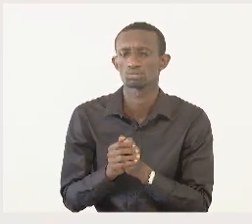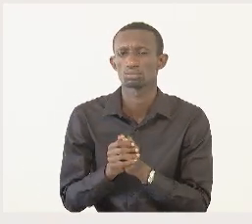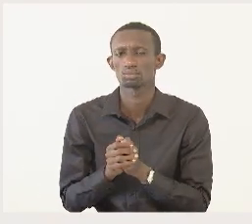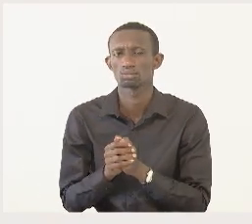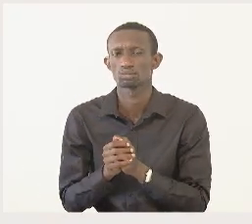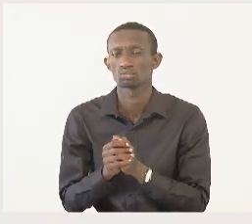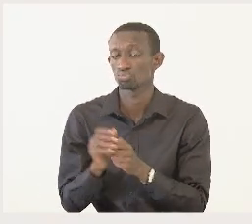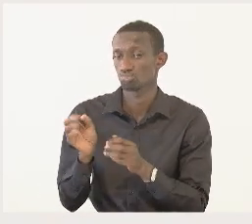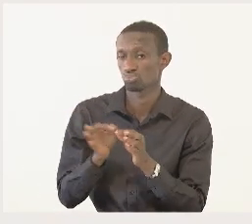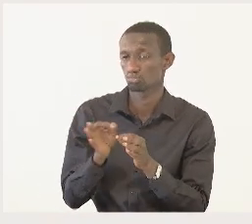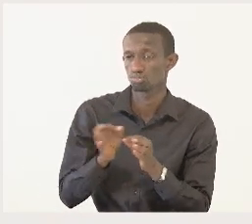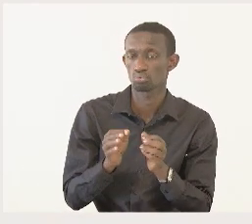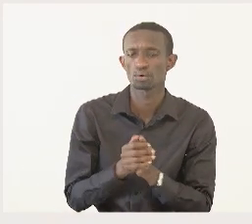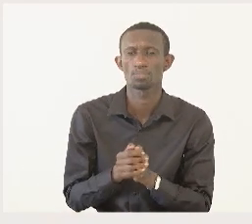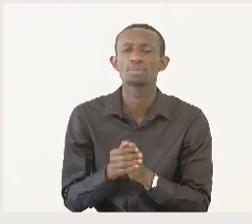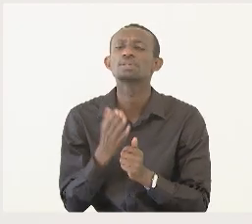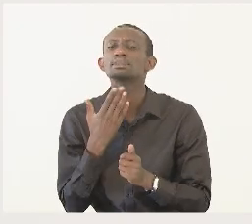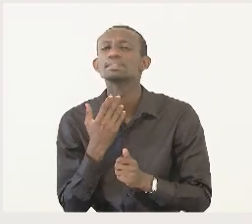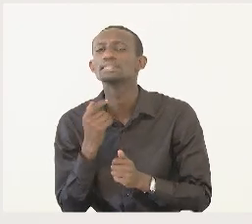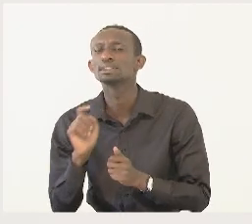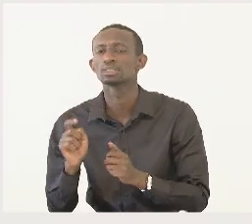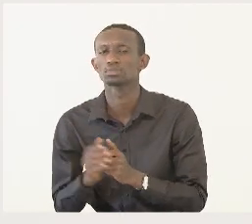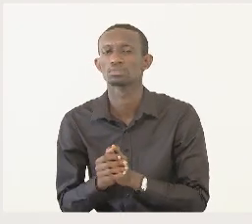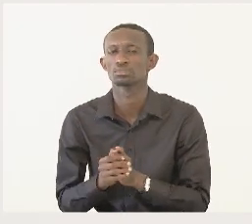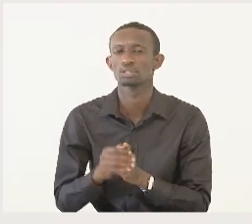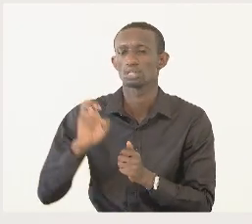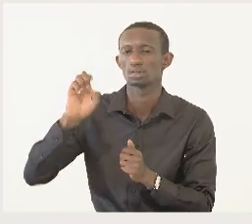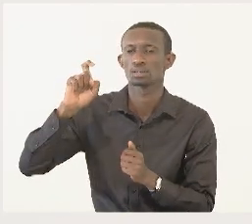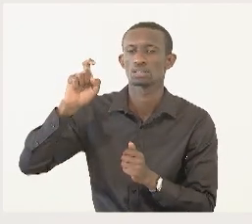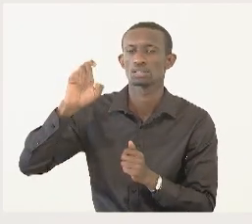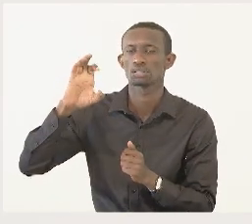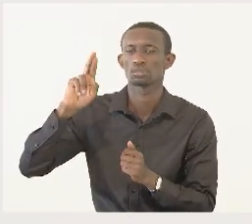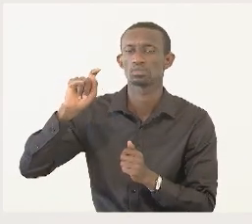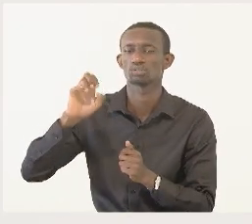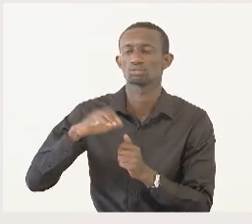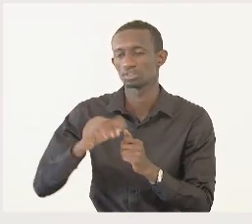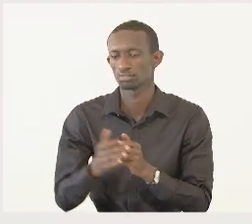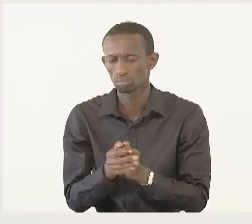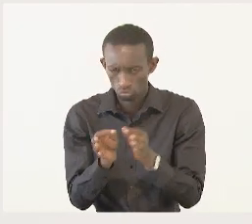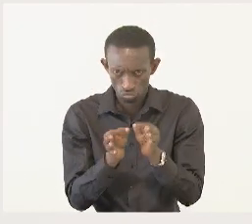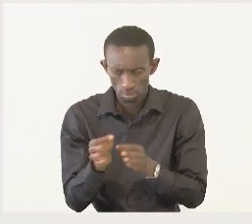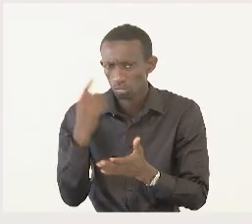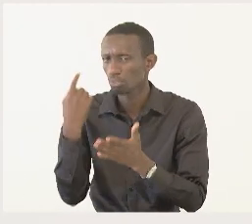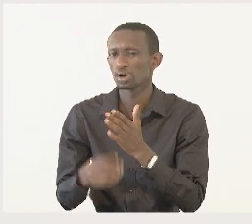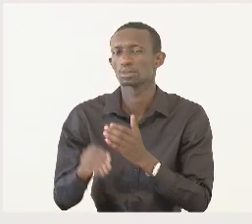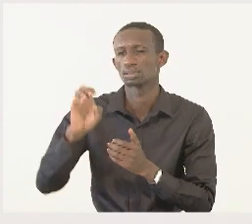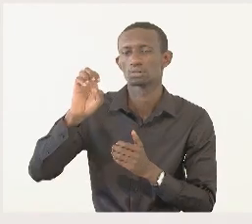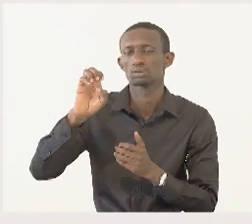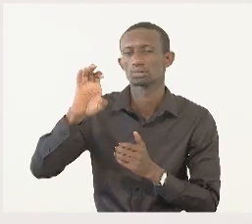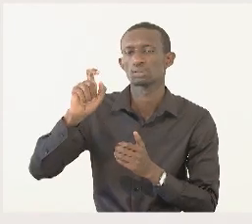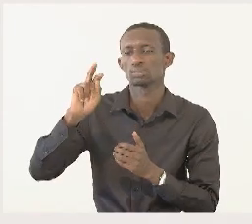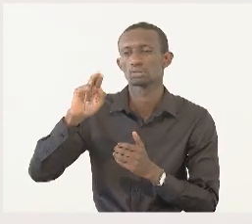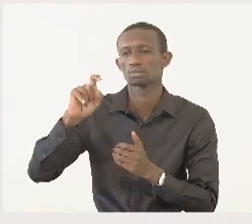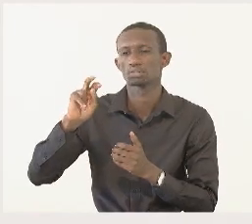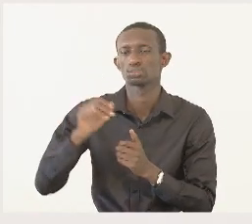excretion. Why do we need excretion? And the definition of excretion. So the objective number 2